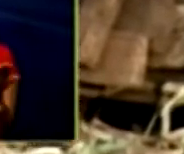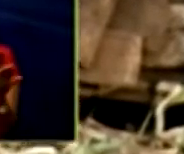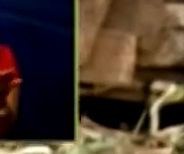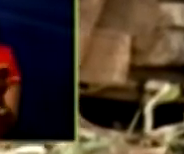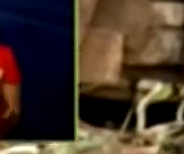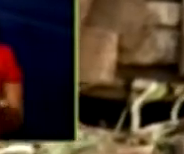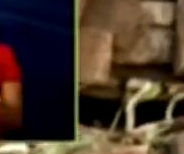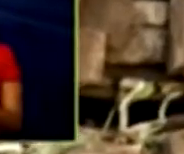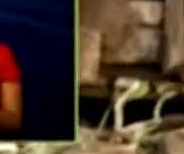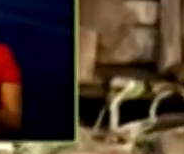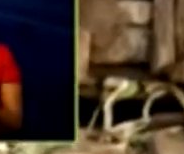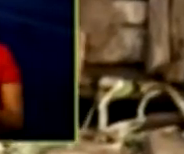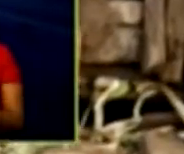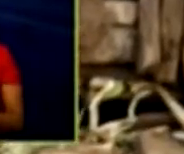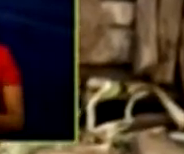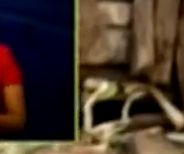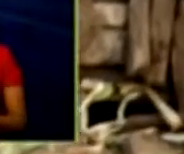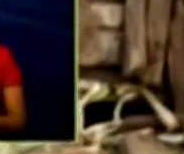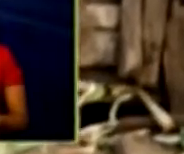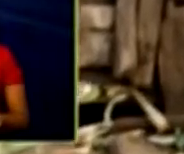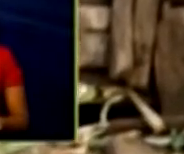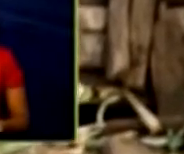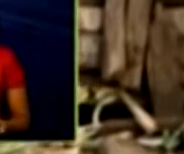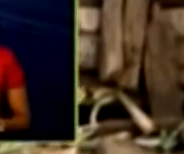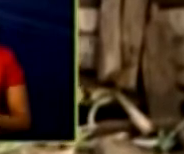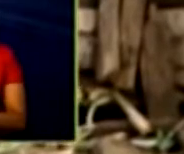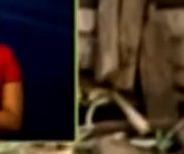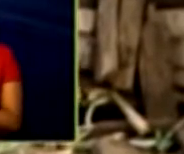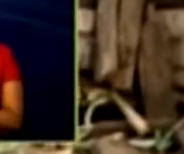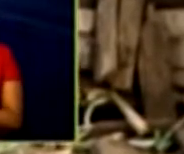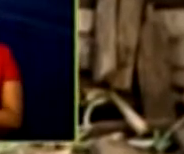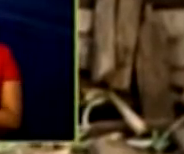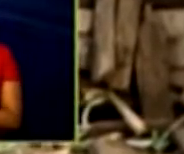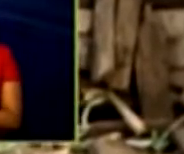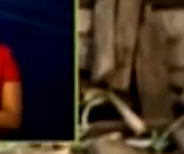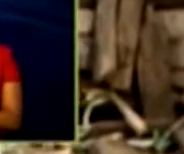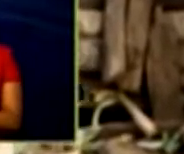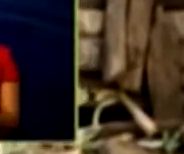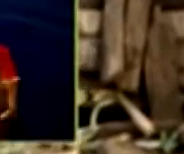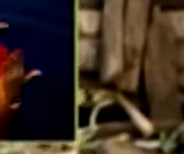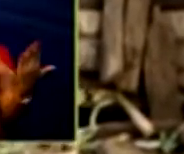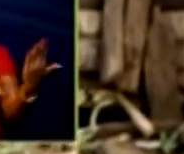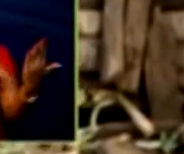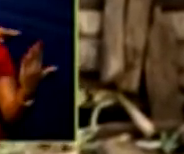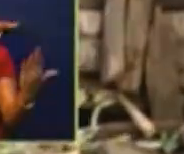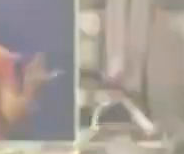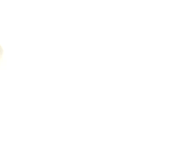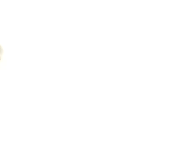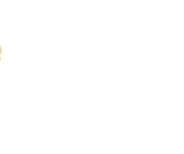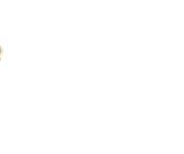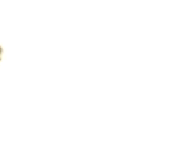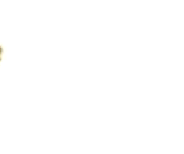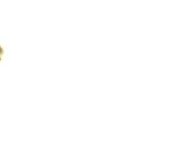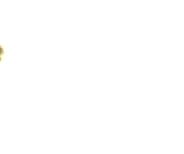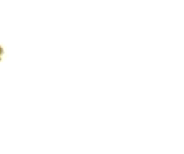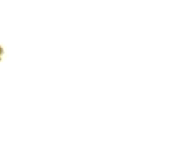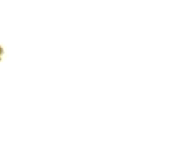document. Uisome na uielewe. Hiyo ndio dhibitisho ya kuwa una biva.